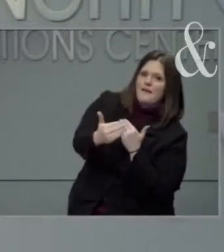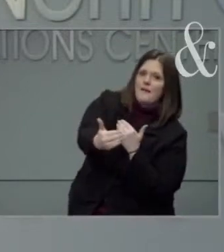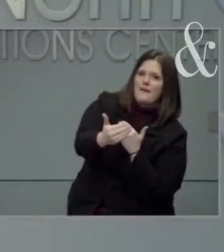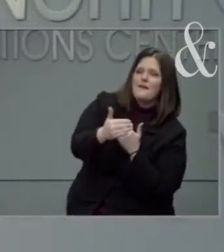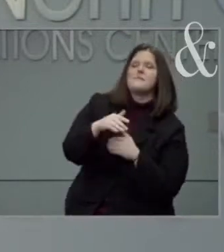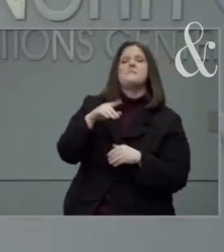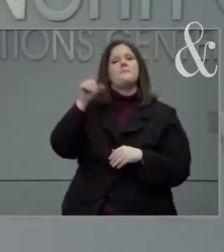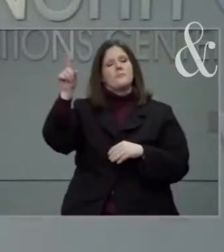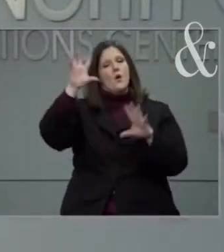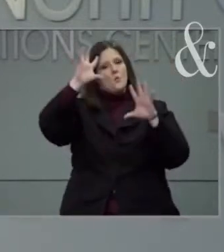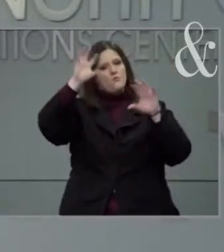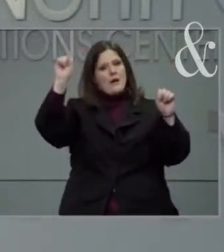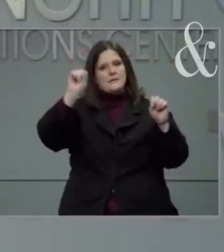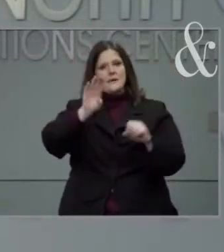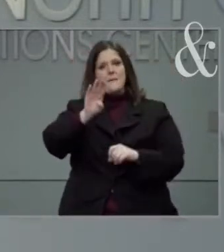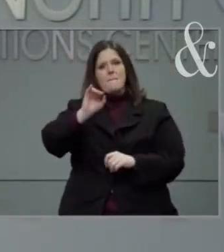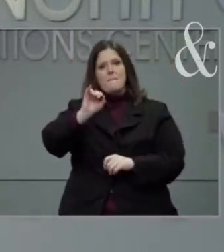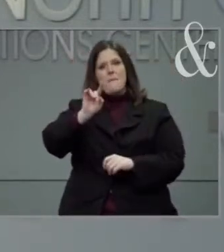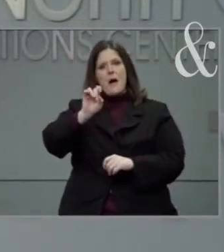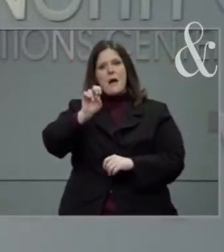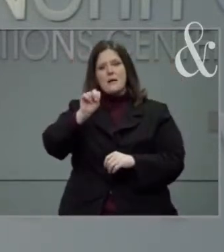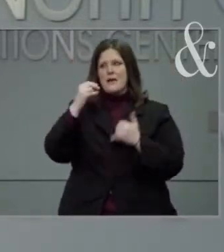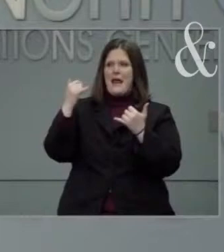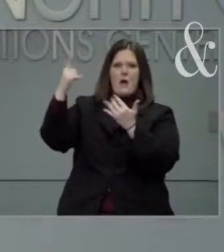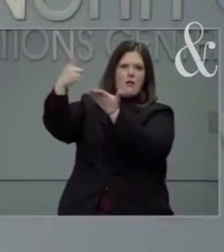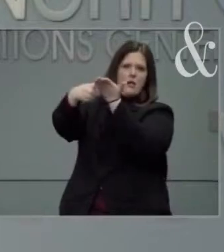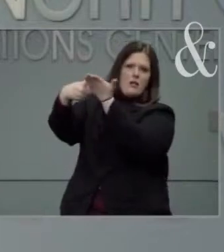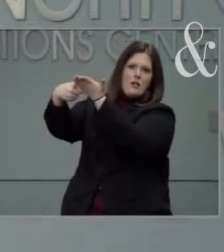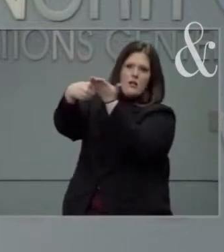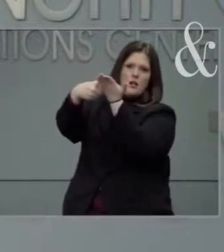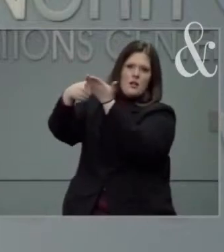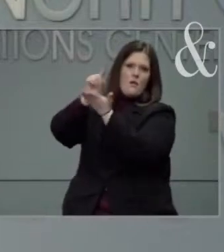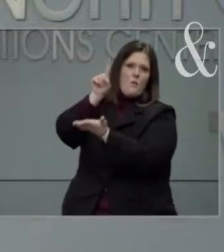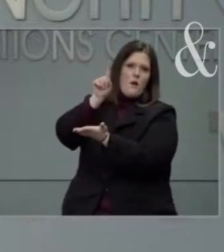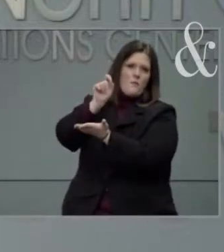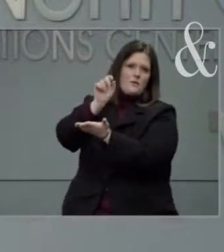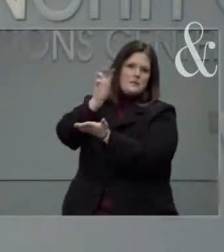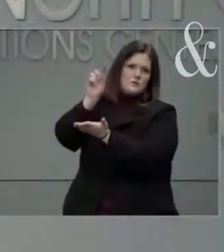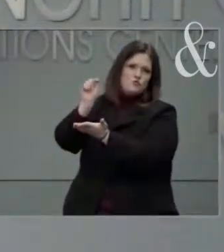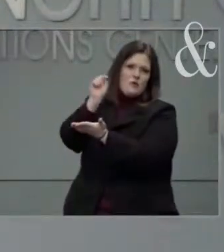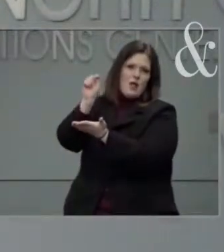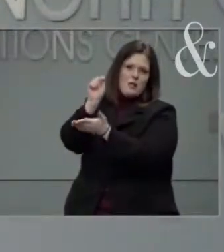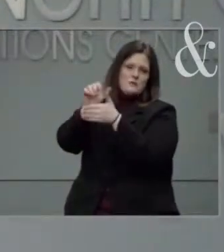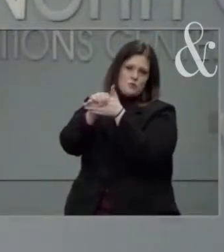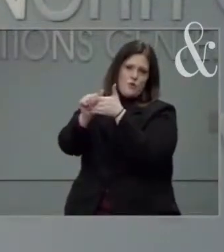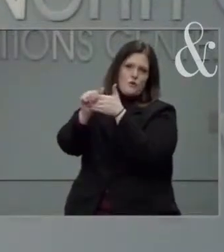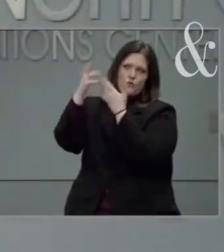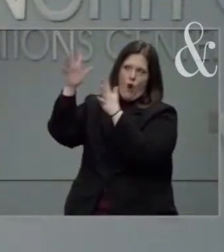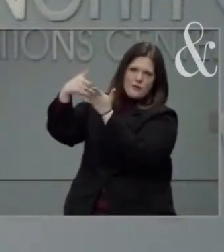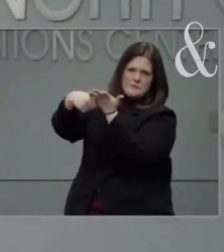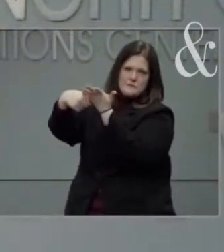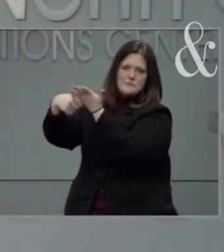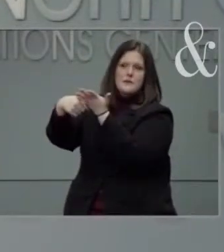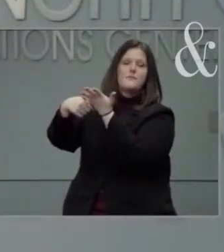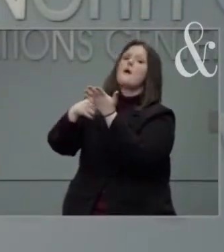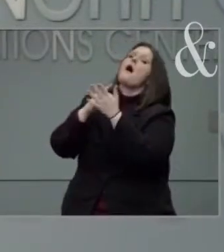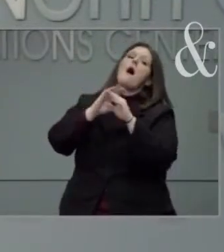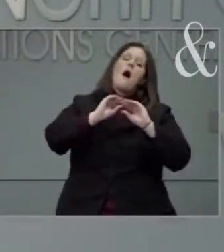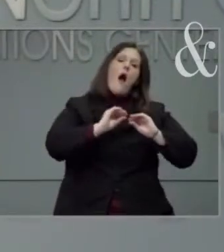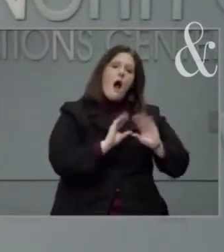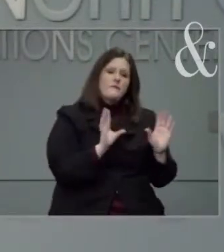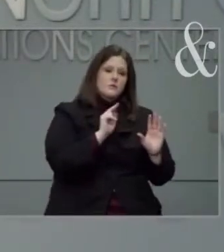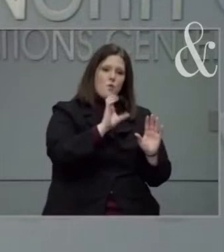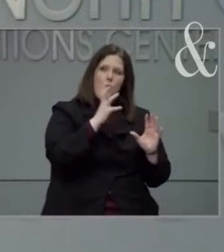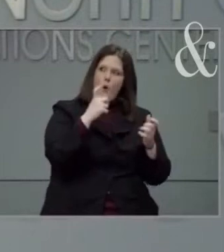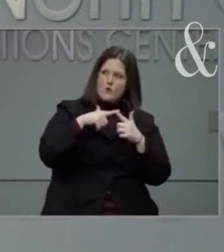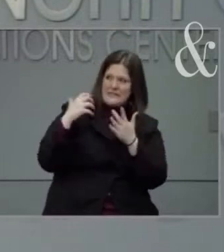by President Biden, is currently being discussed in Congress. Obviously, North Carolina wants to maximize the